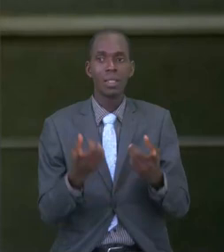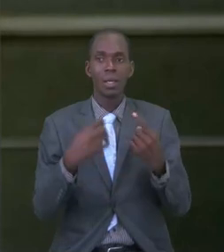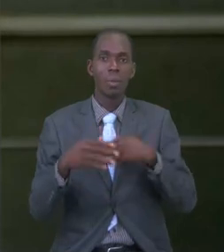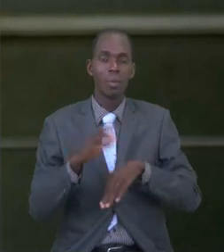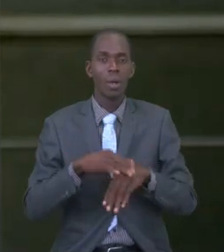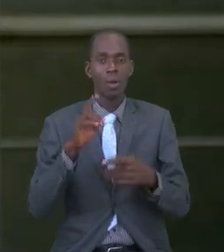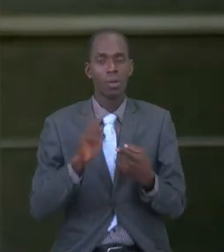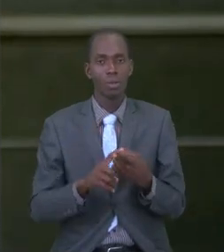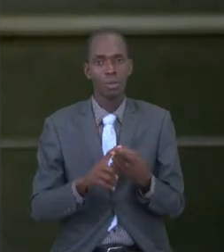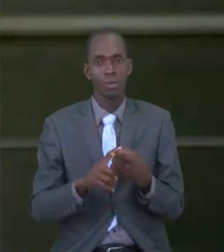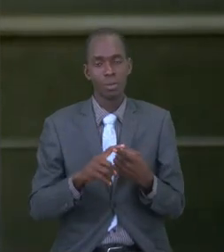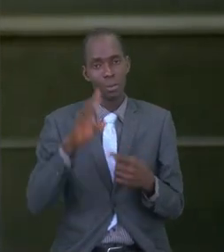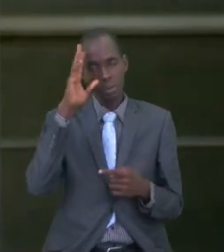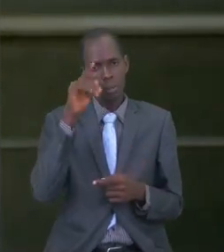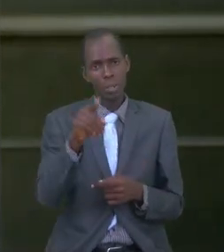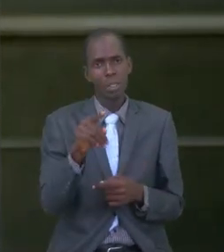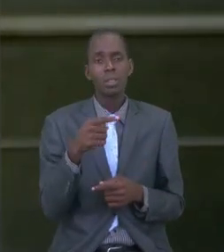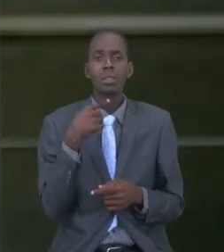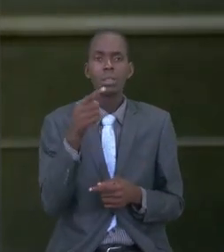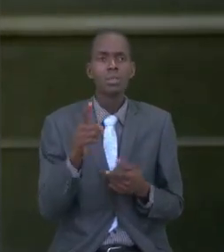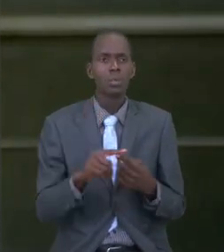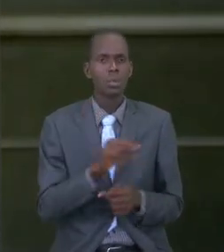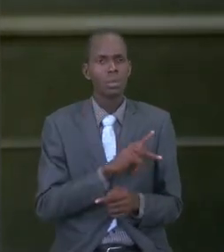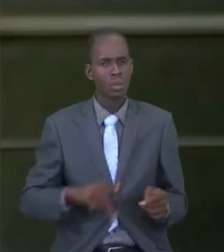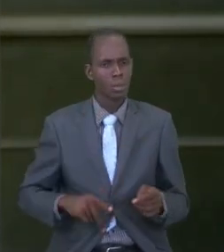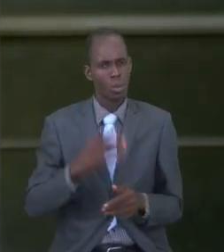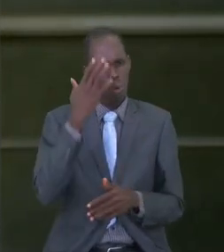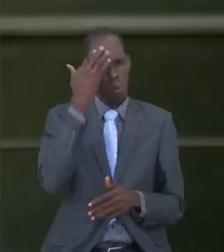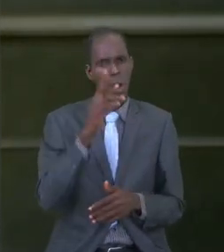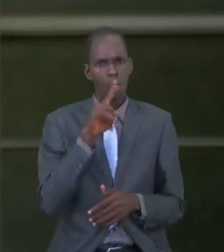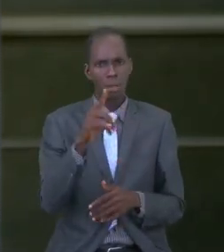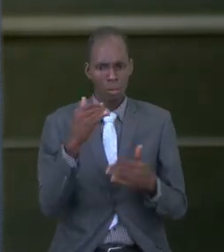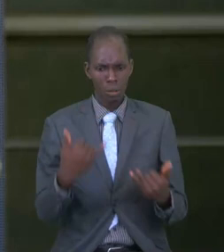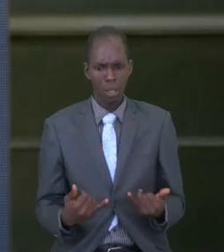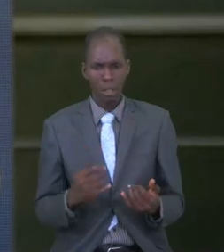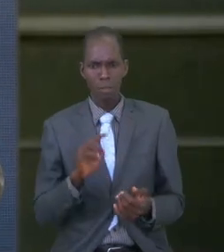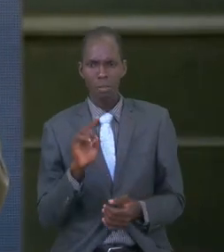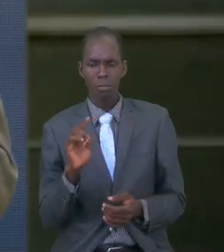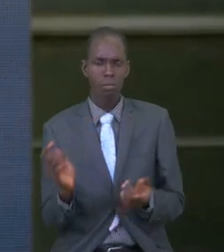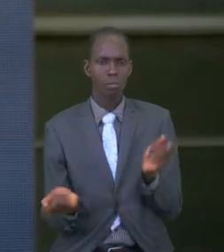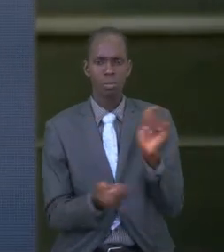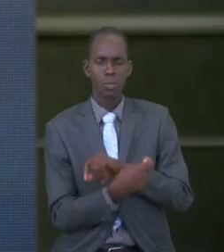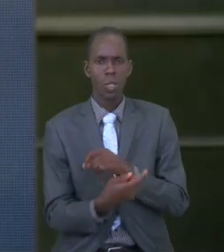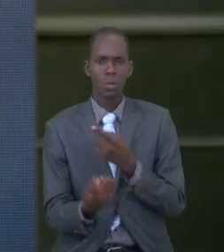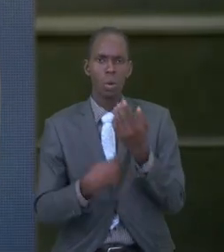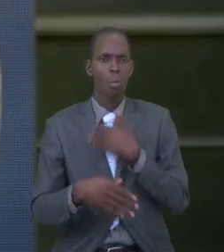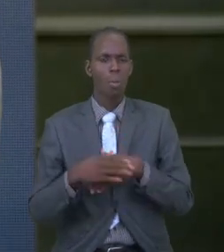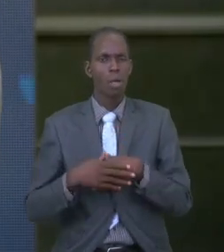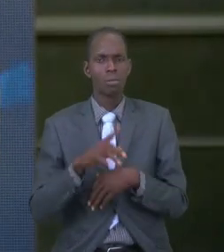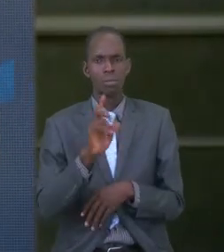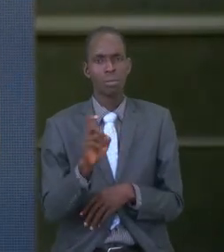him, he said unto them, why are ye now turned back? Look at verse